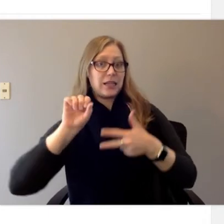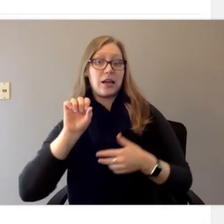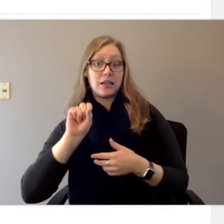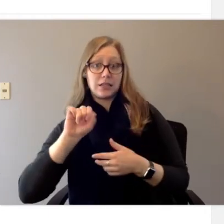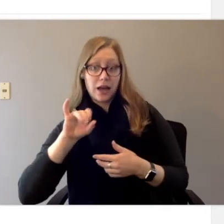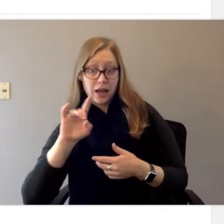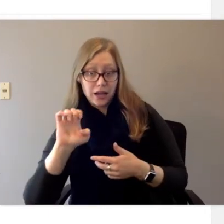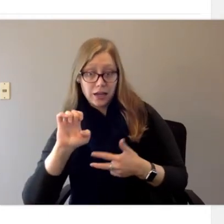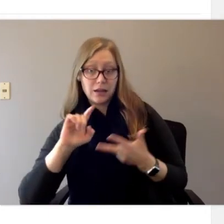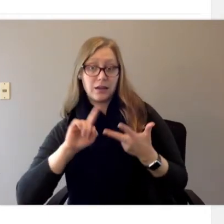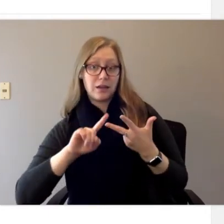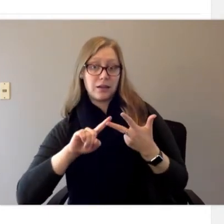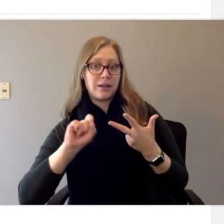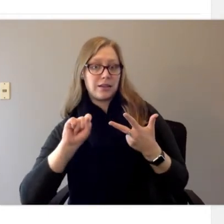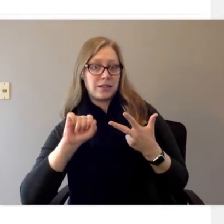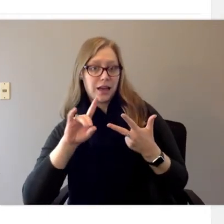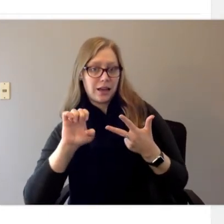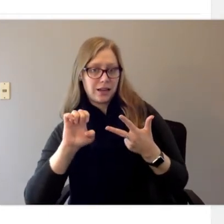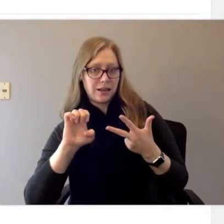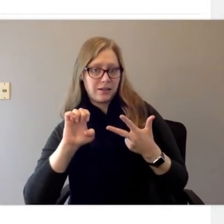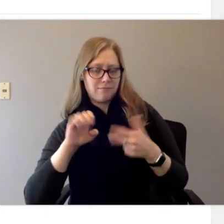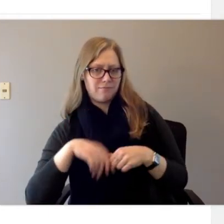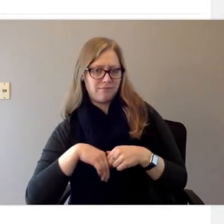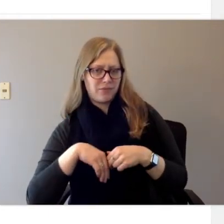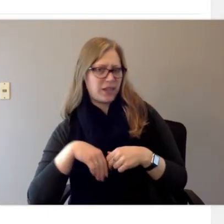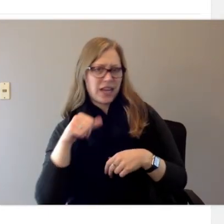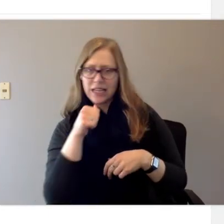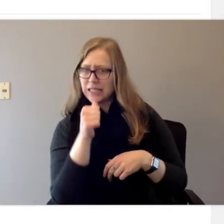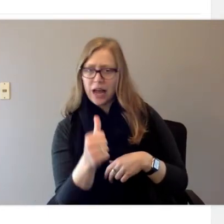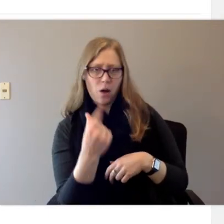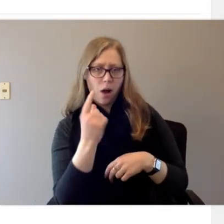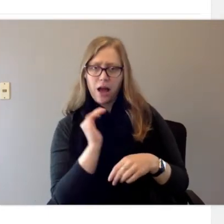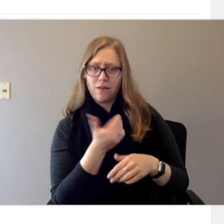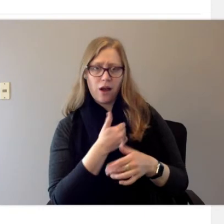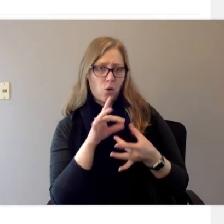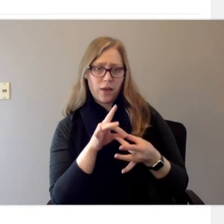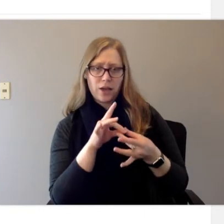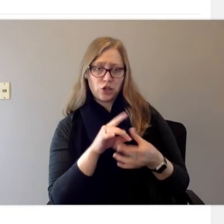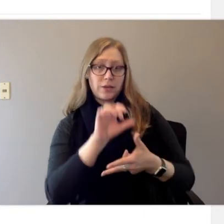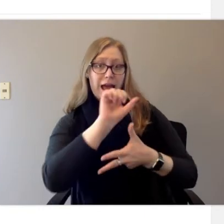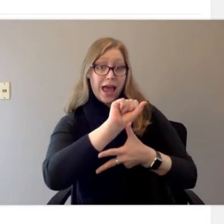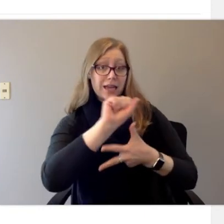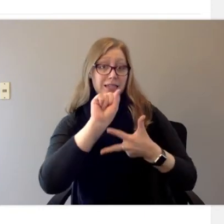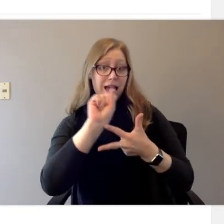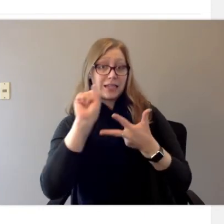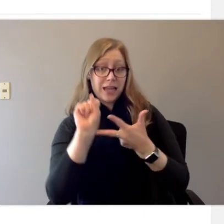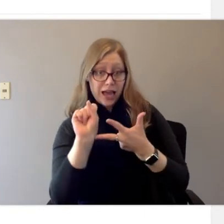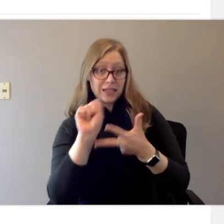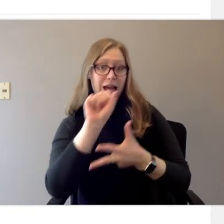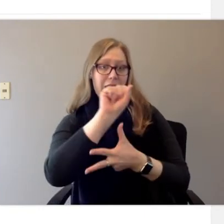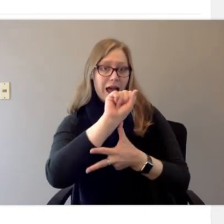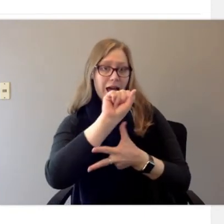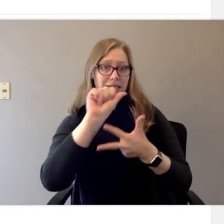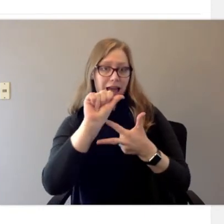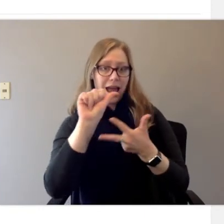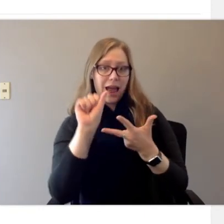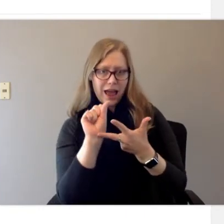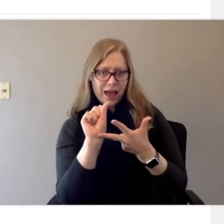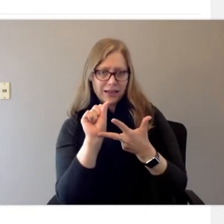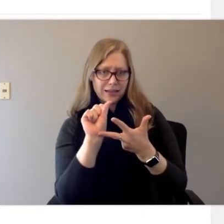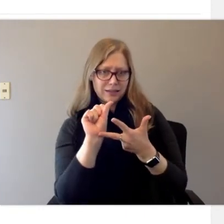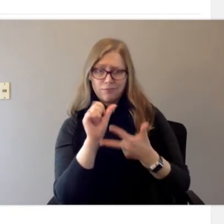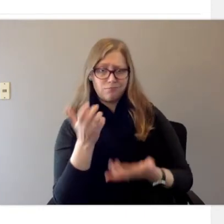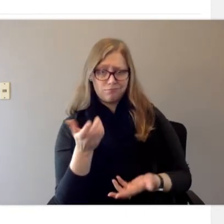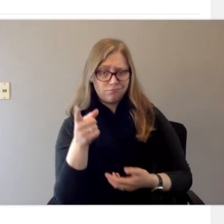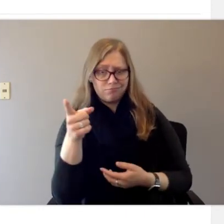course, that is not one of our relationships. So angle, side, side is not one. And